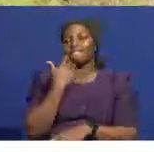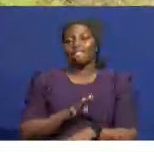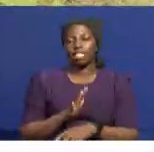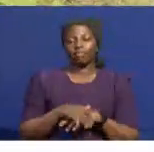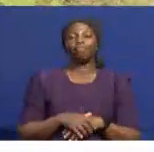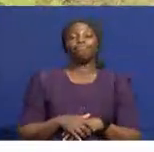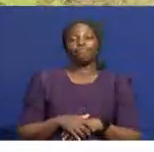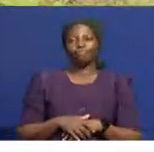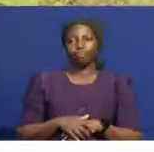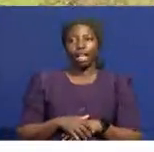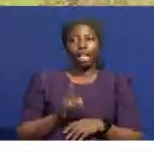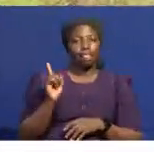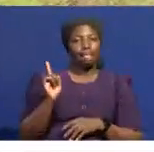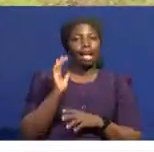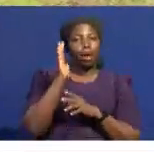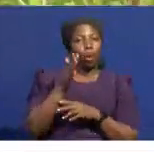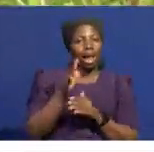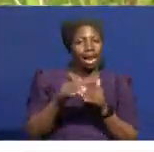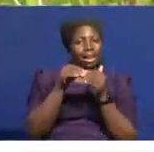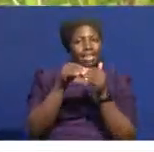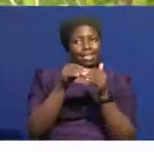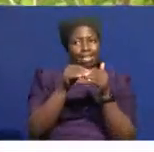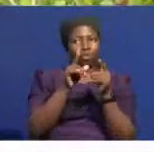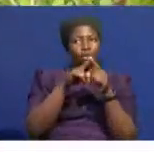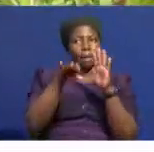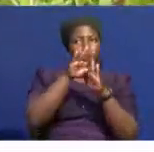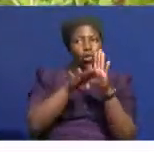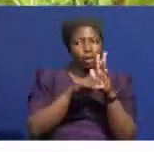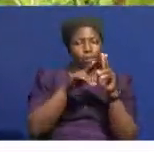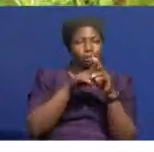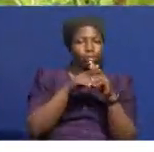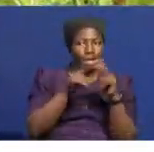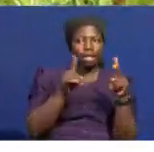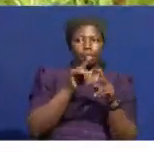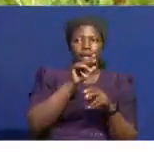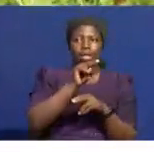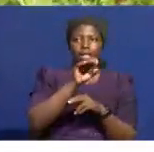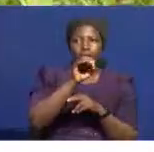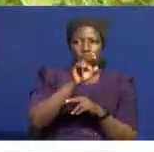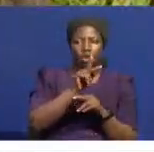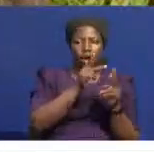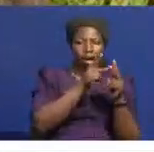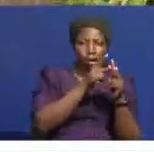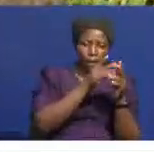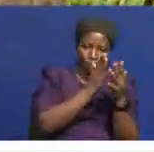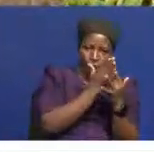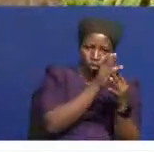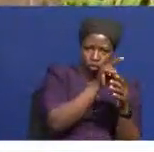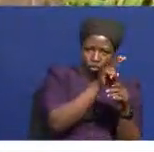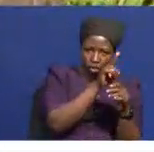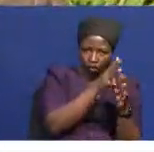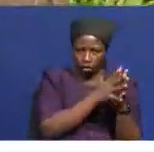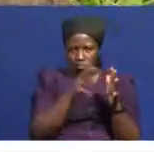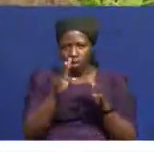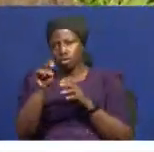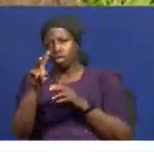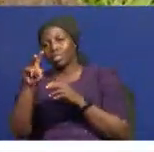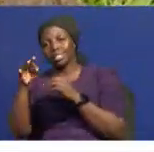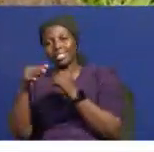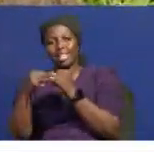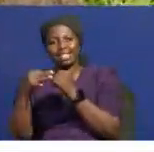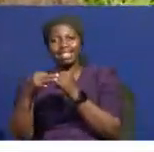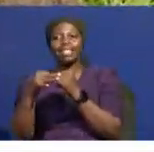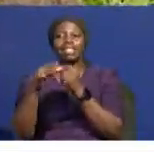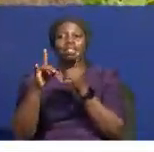the actions undertaken by the National Olympic Committee of Kenya between 2024 and 2028 in living up to the commitment